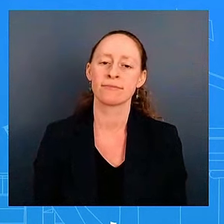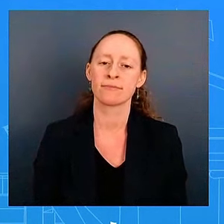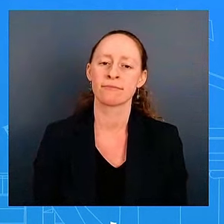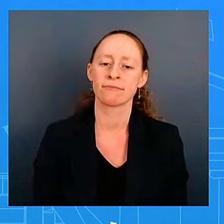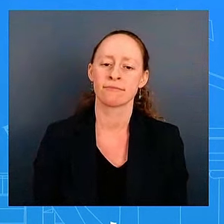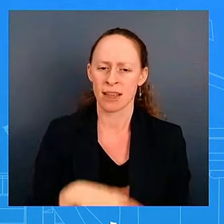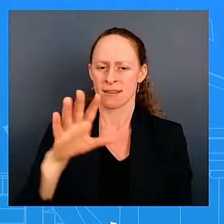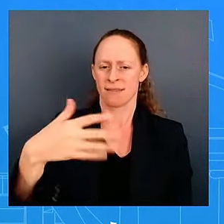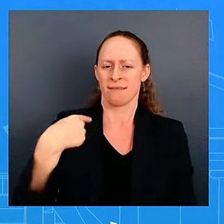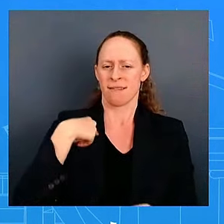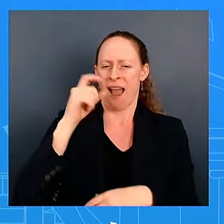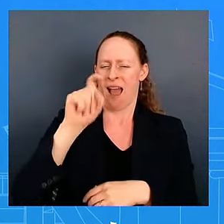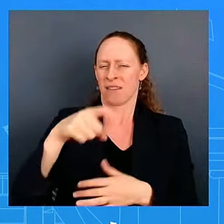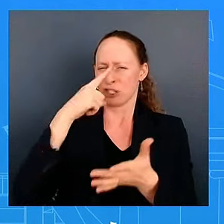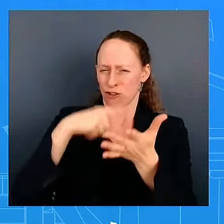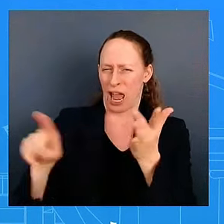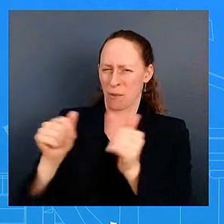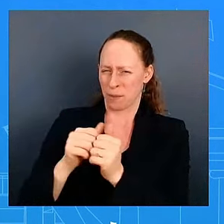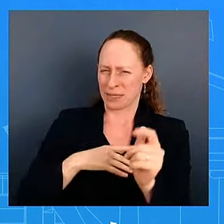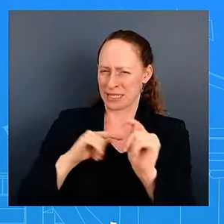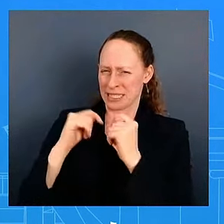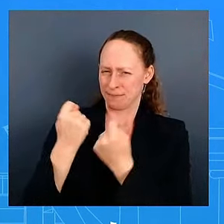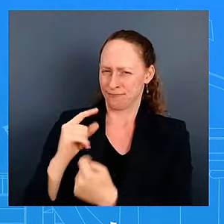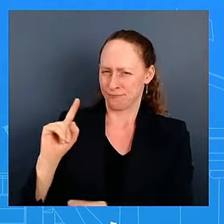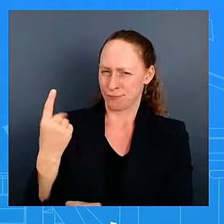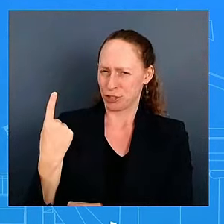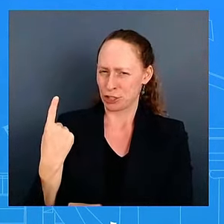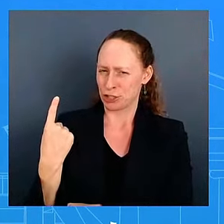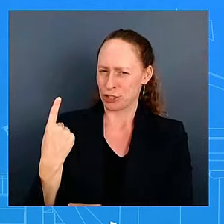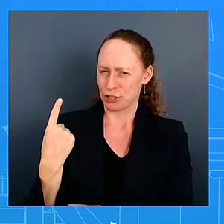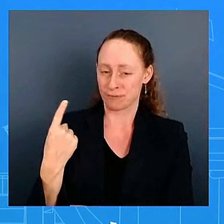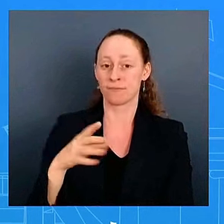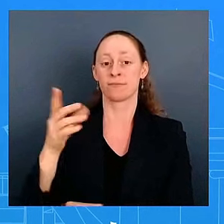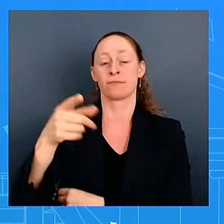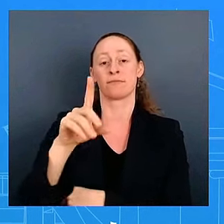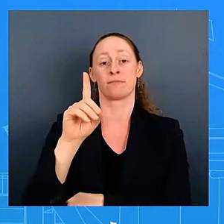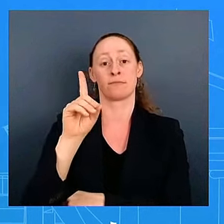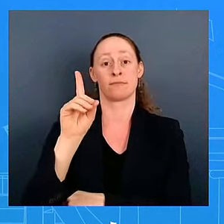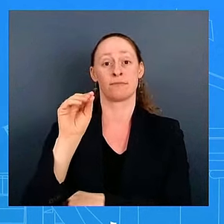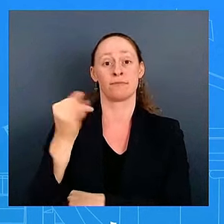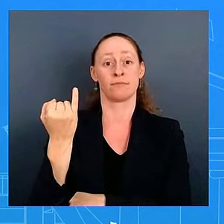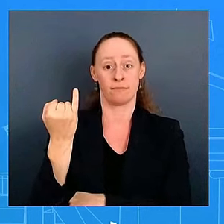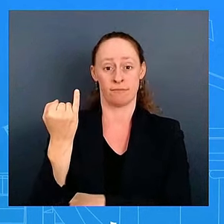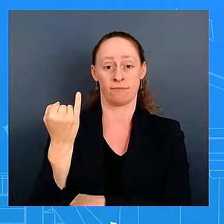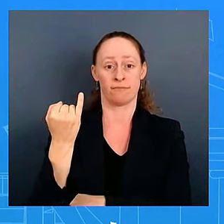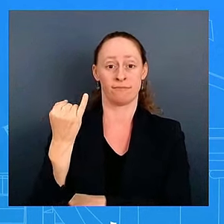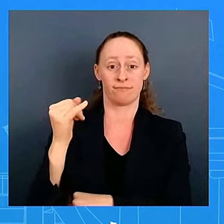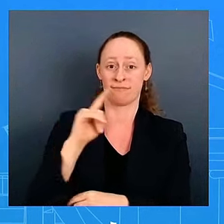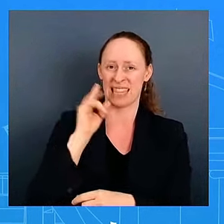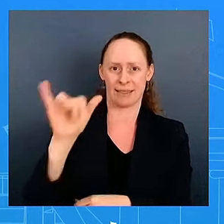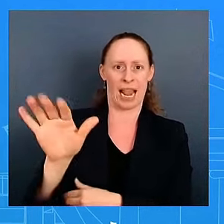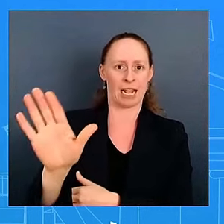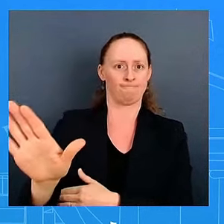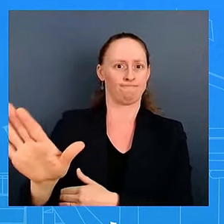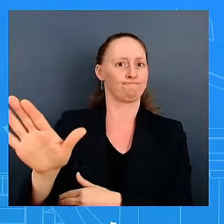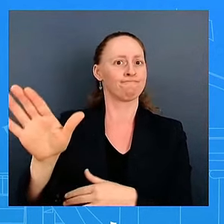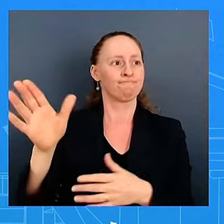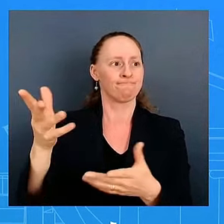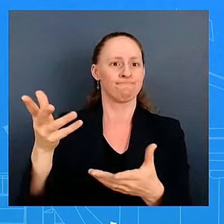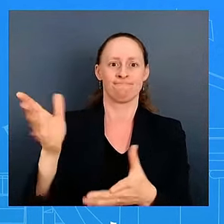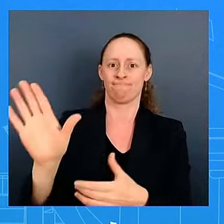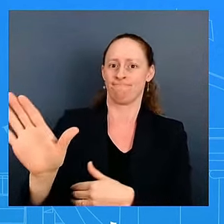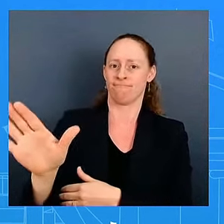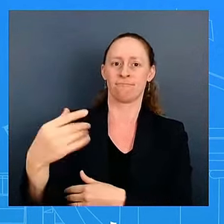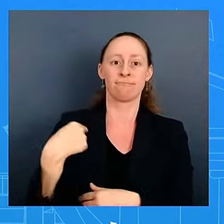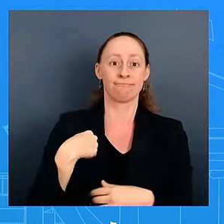would leave it to the Department of Justice as what they announced. Obviously, that's for them to speak to. Look, AI has always been a